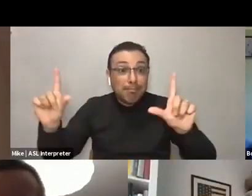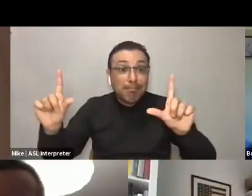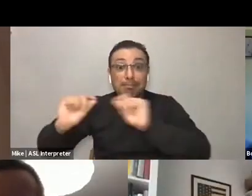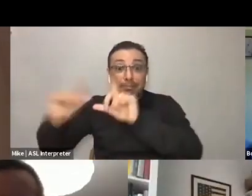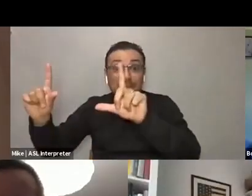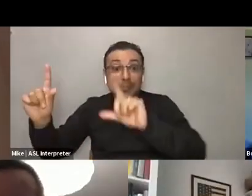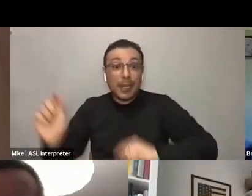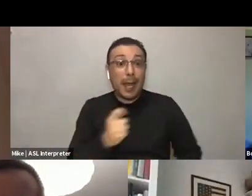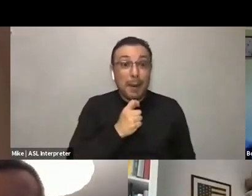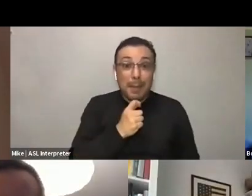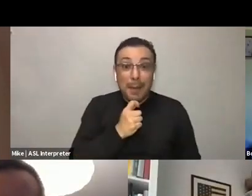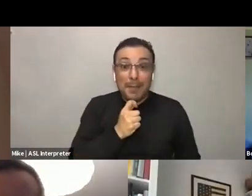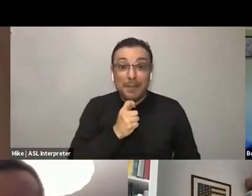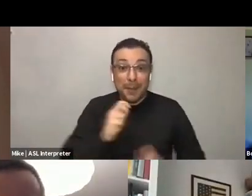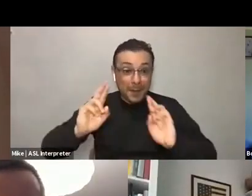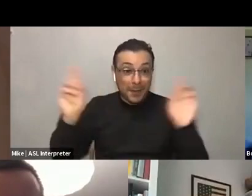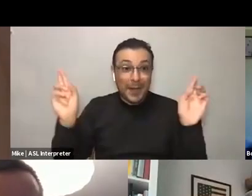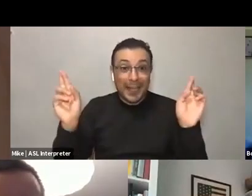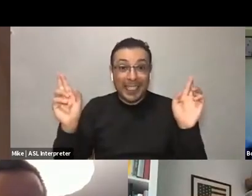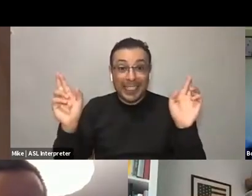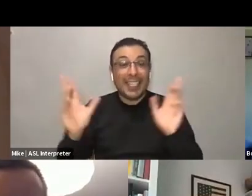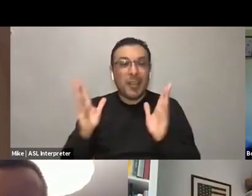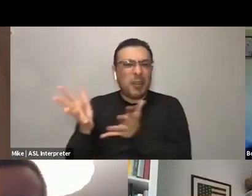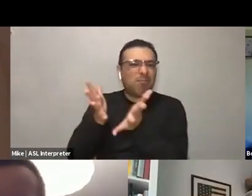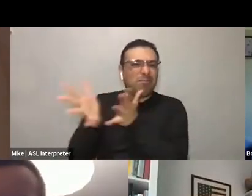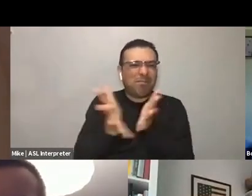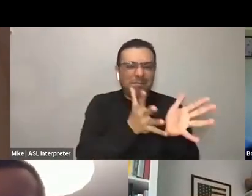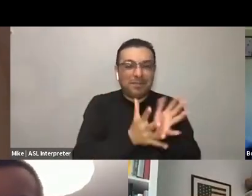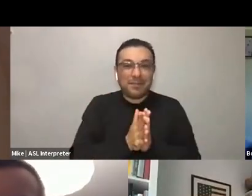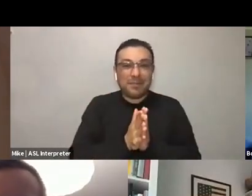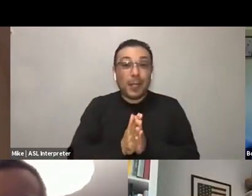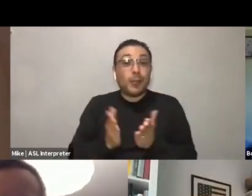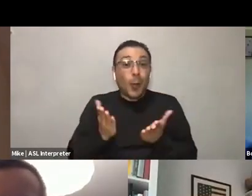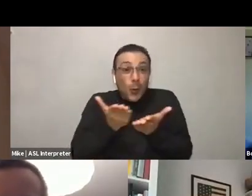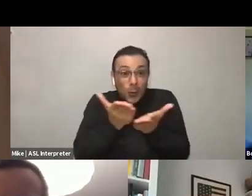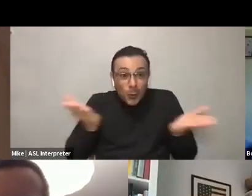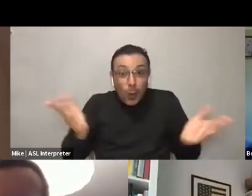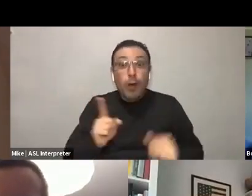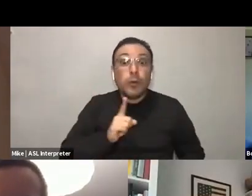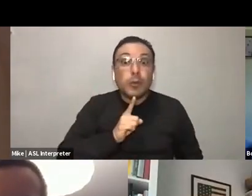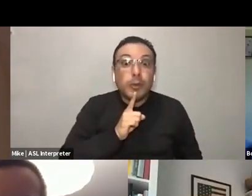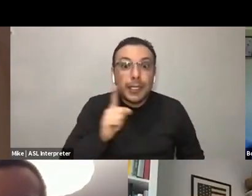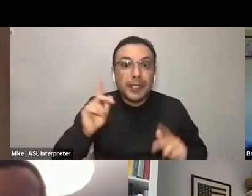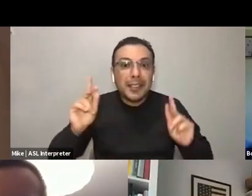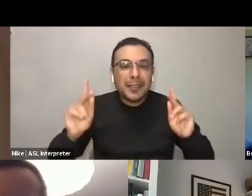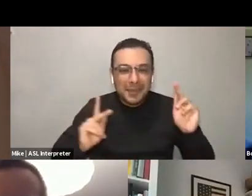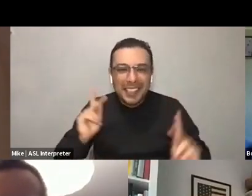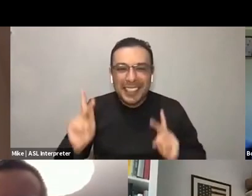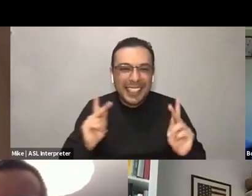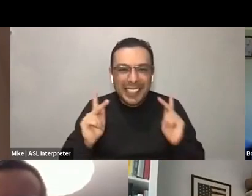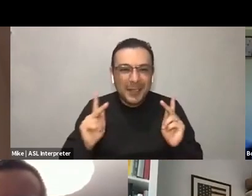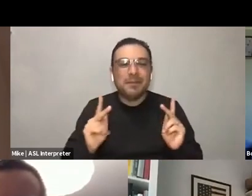And we're going to just talk a little bit about the work that actual people working in actual New York City cultural organizations